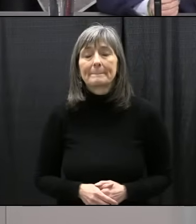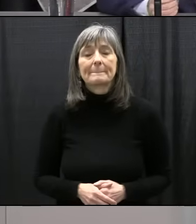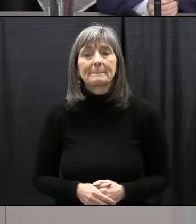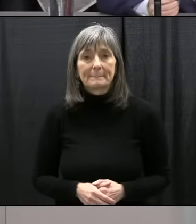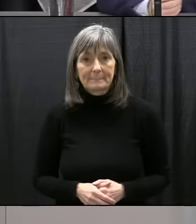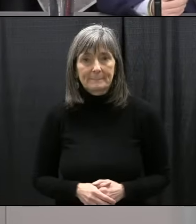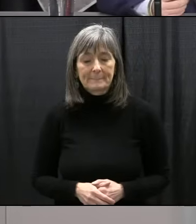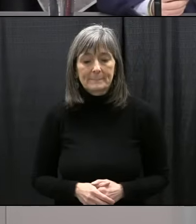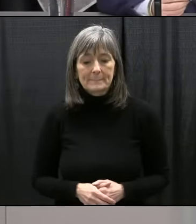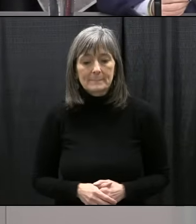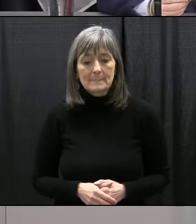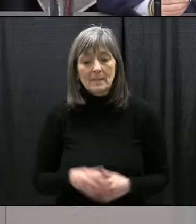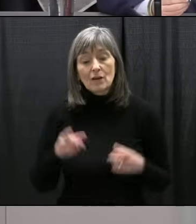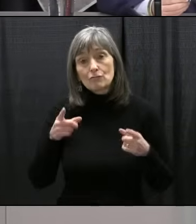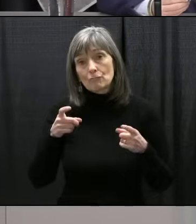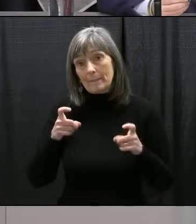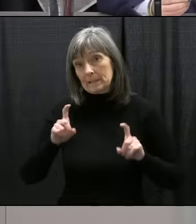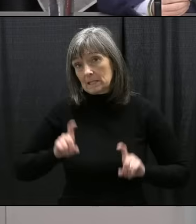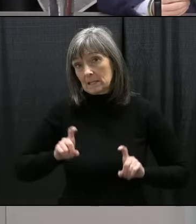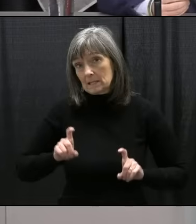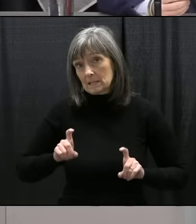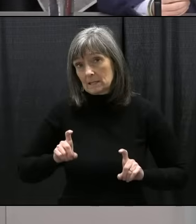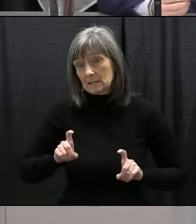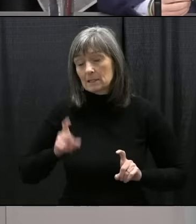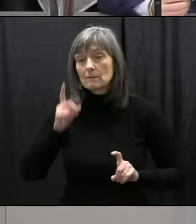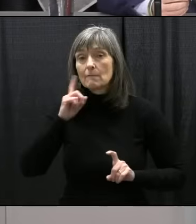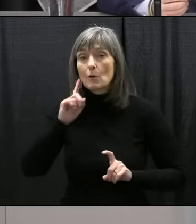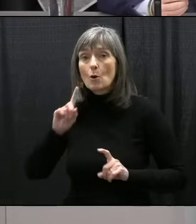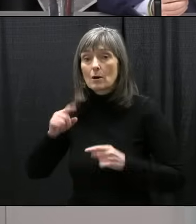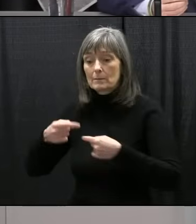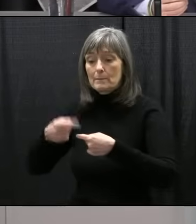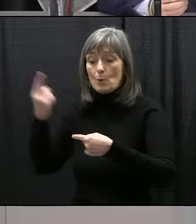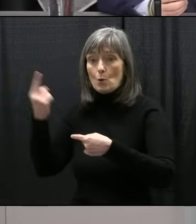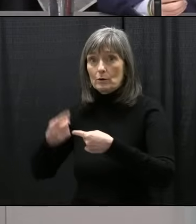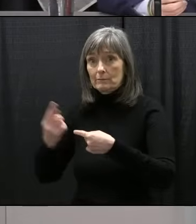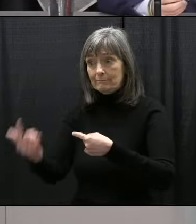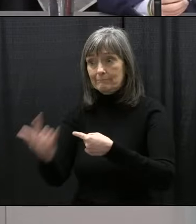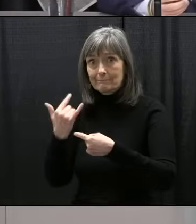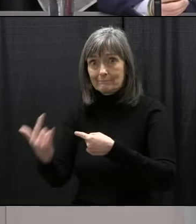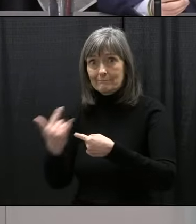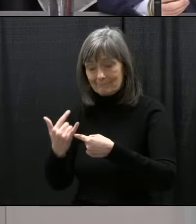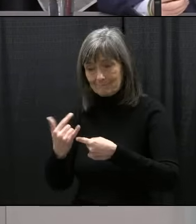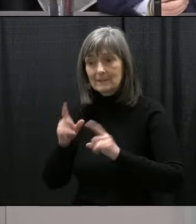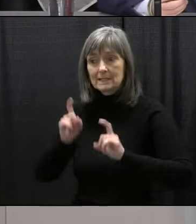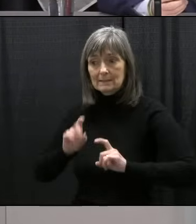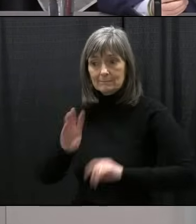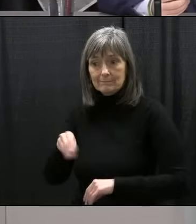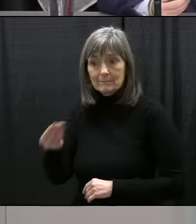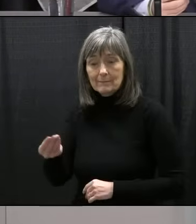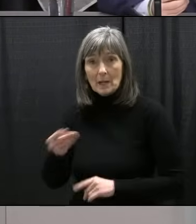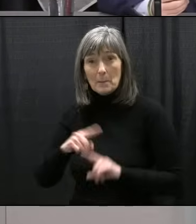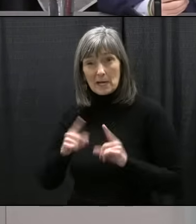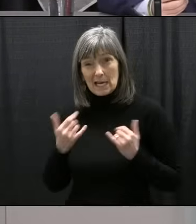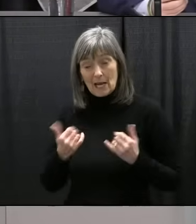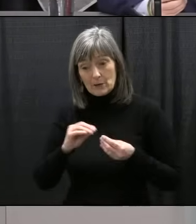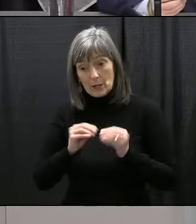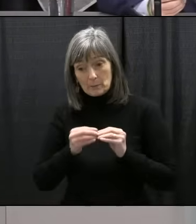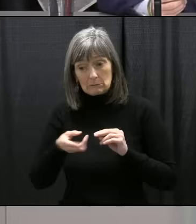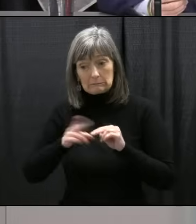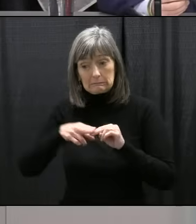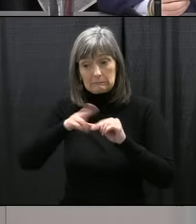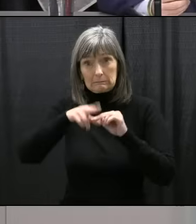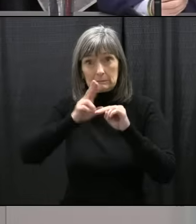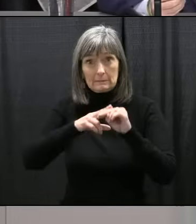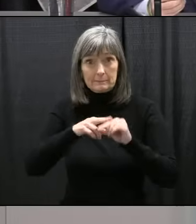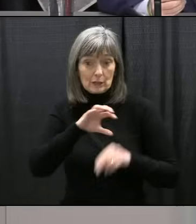do. When we look at rapid tests, we're going to be using them at the border, but does the rising number of cases and the expectation that we're going to see more cases